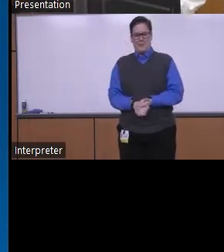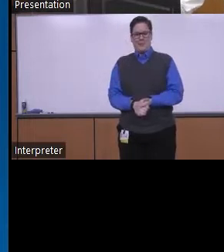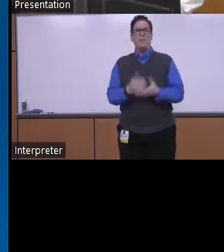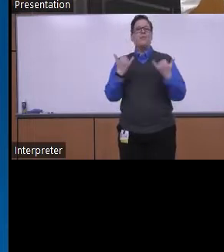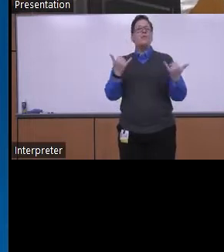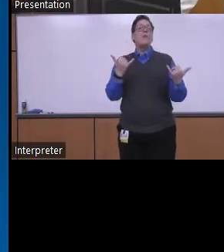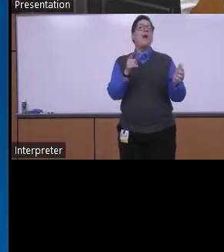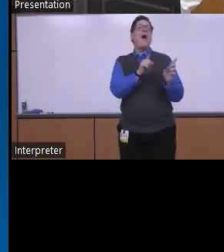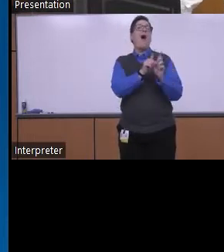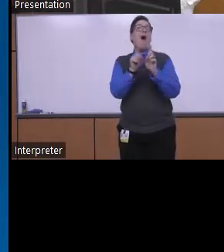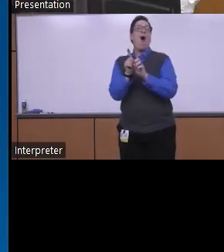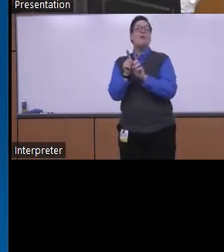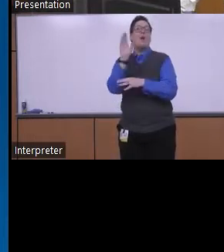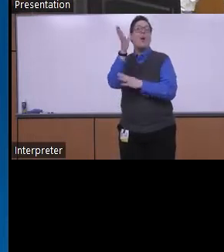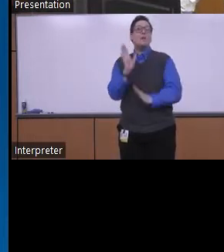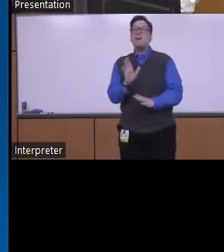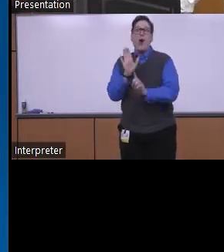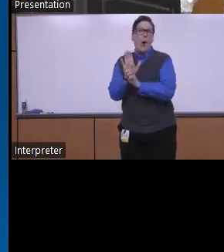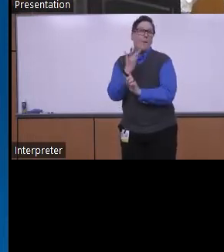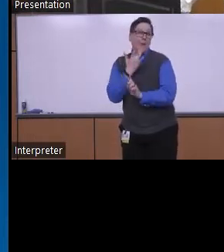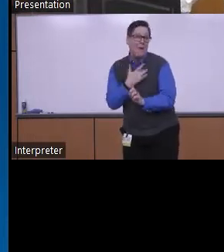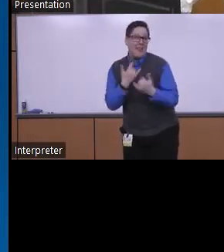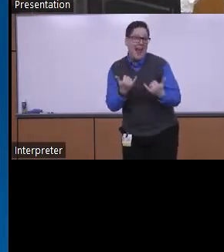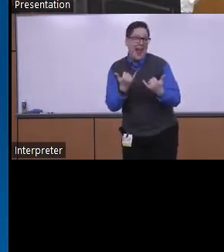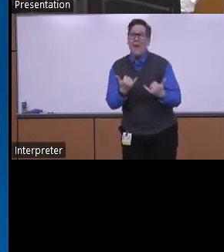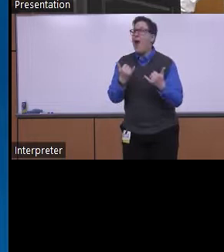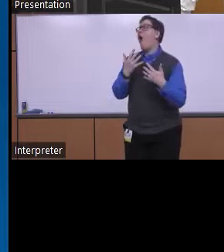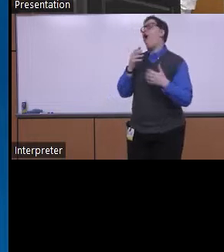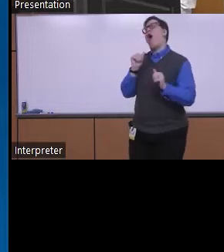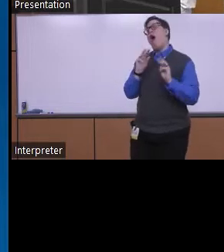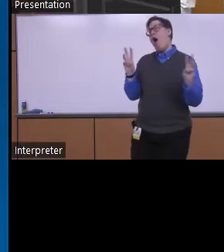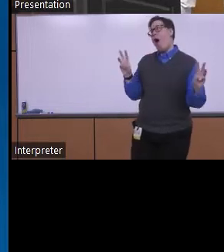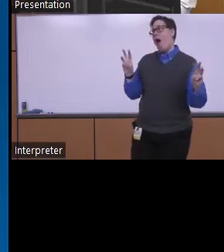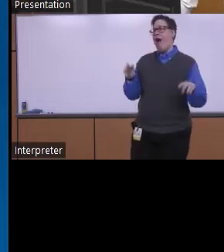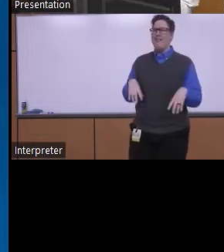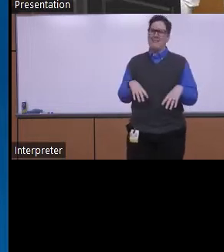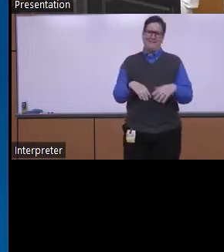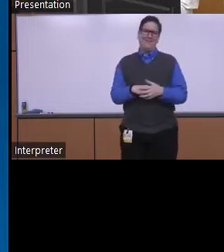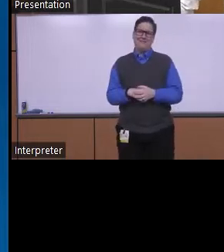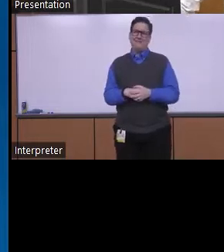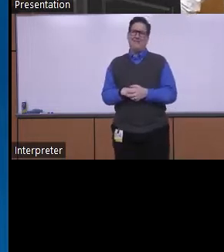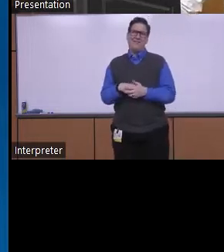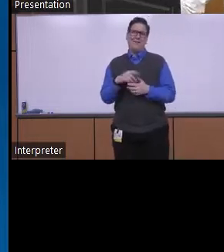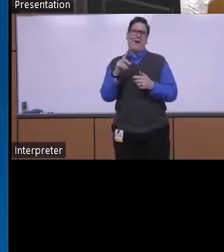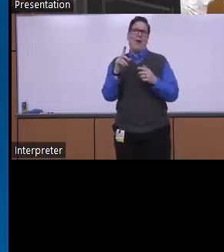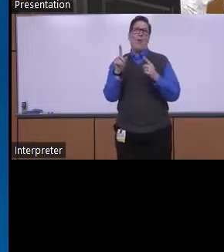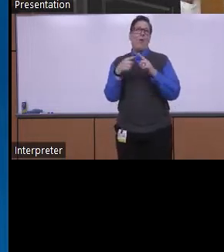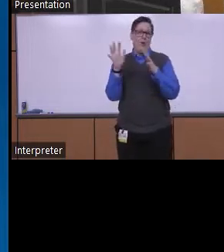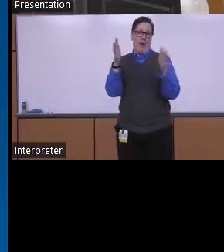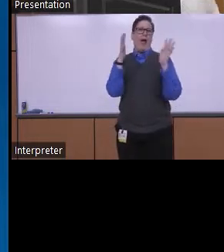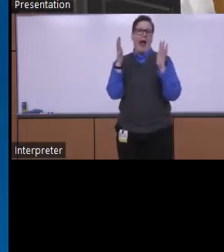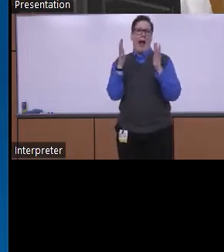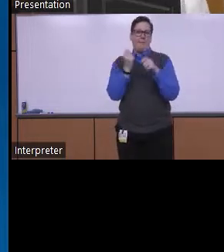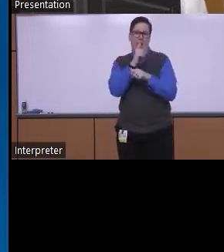today also happens to be our speaker's birthday. So when you clap for her,